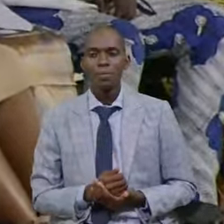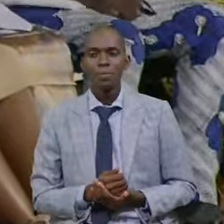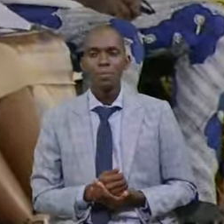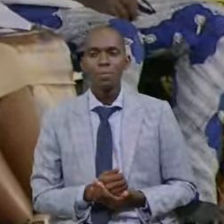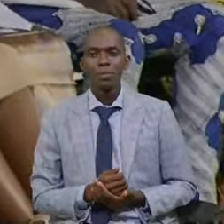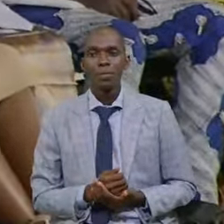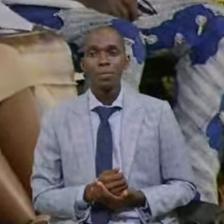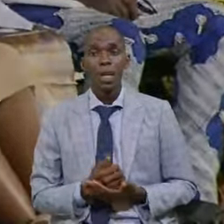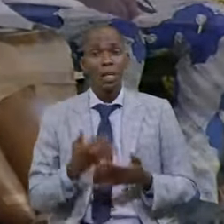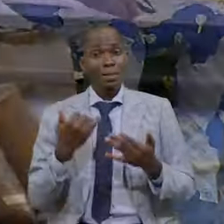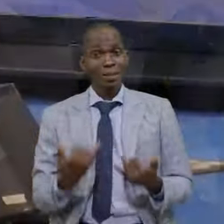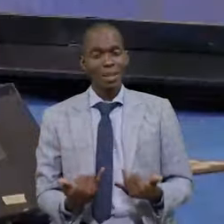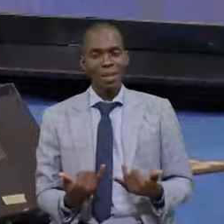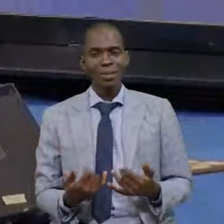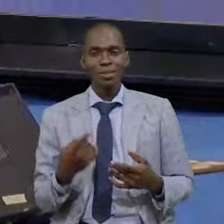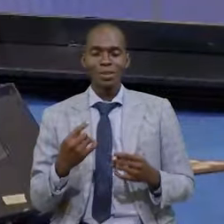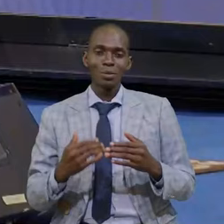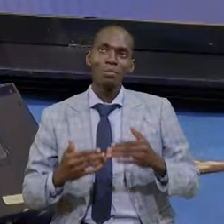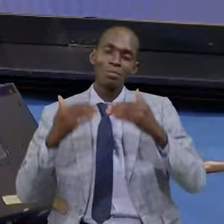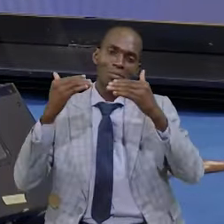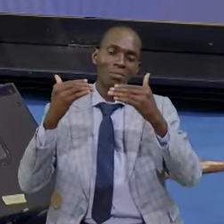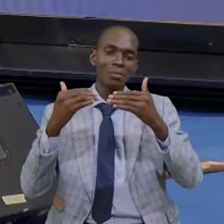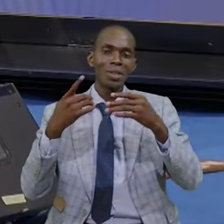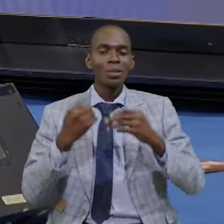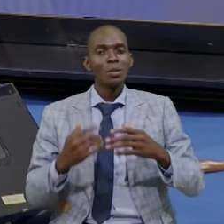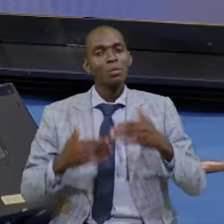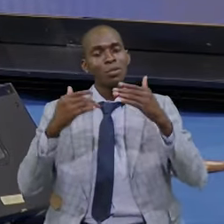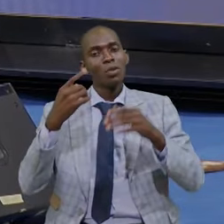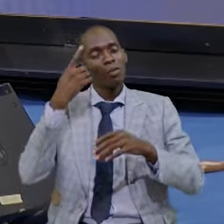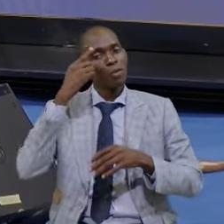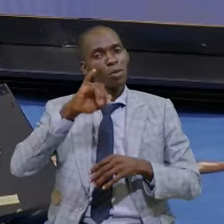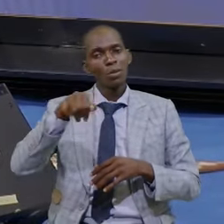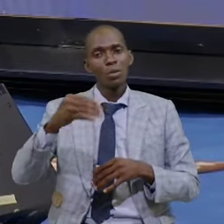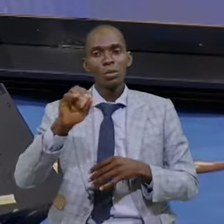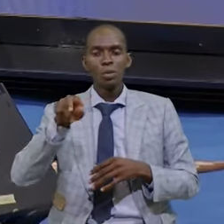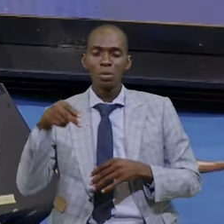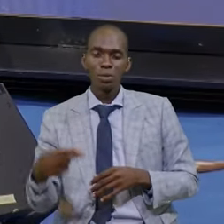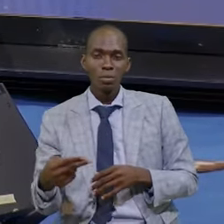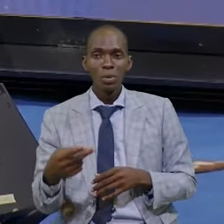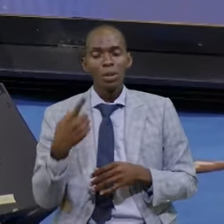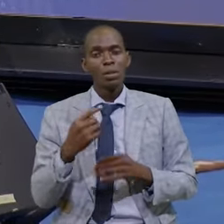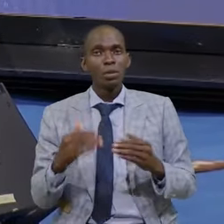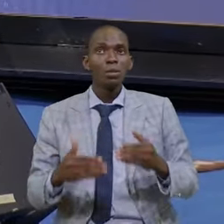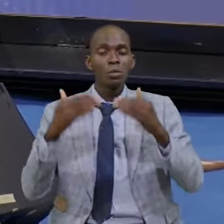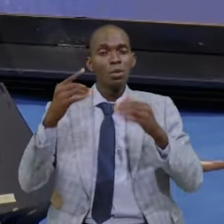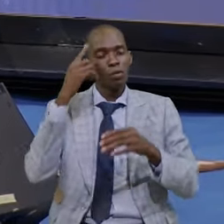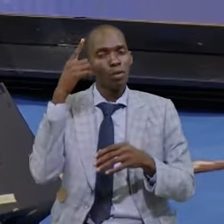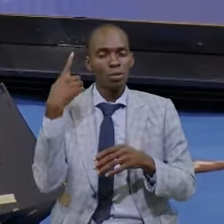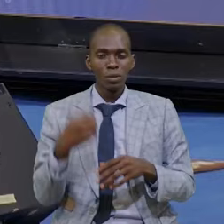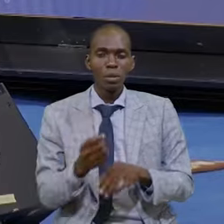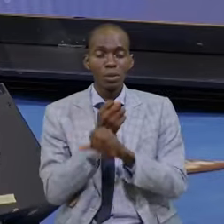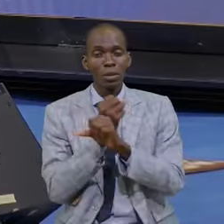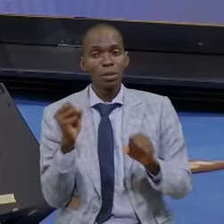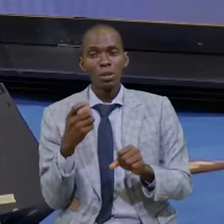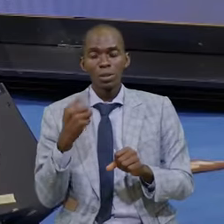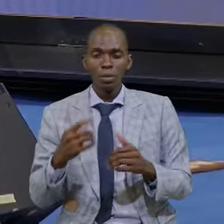Now the promotion. The promotion for Joseph. The promotion for the justified. The